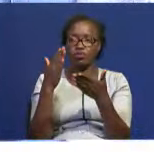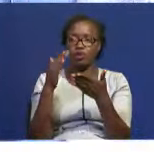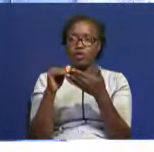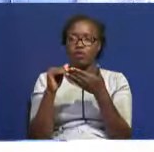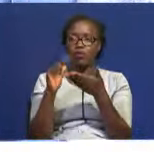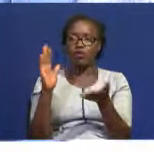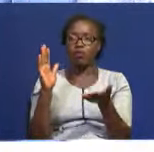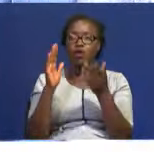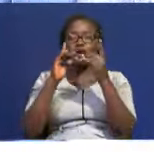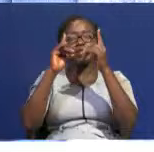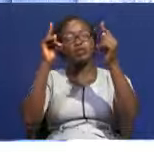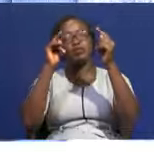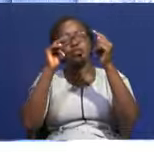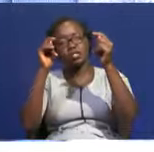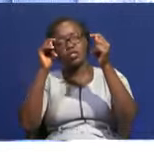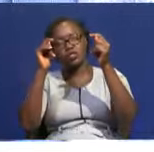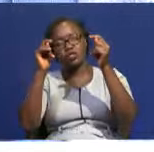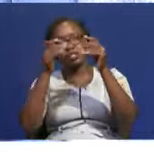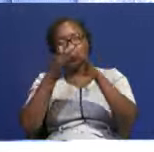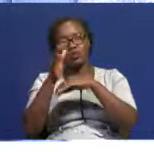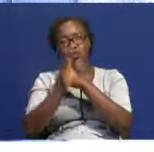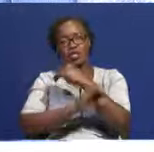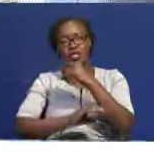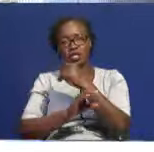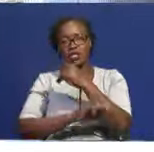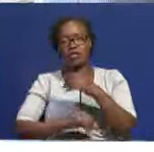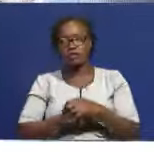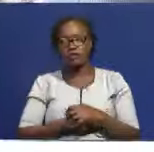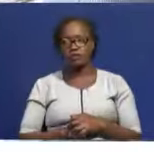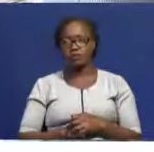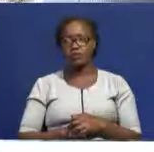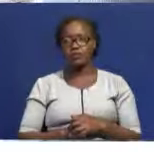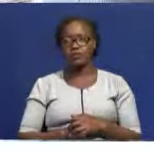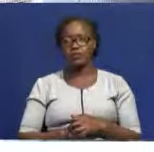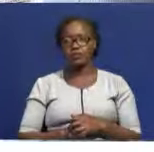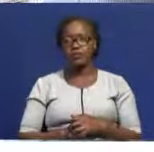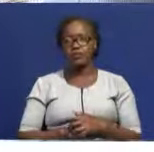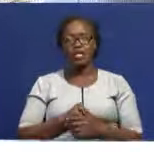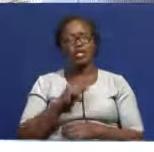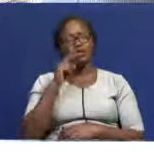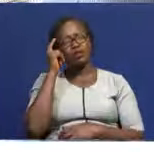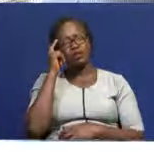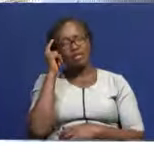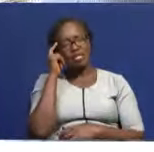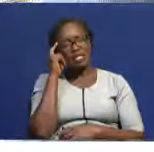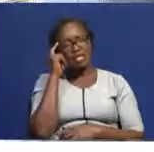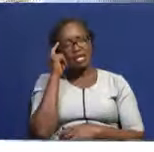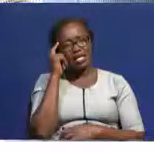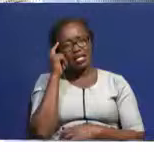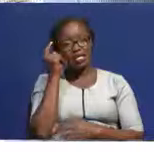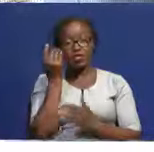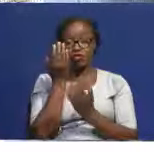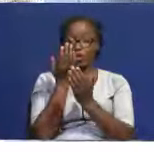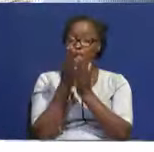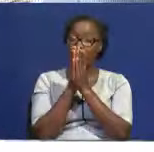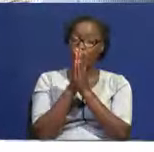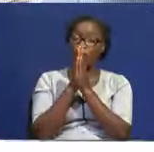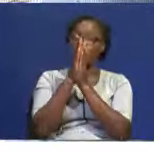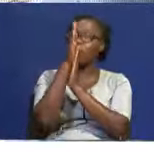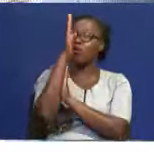further demonstrations across the country. Na tunafikiria, na tunaomba